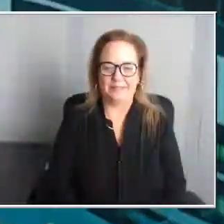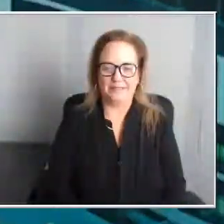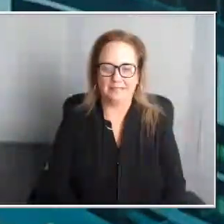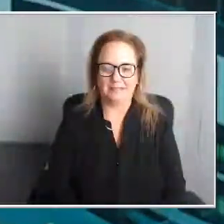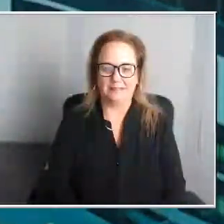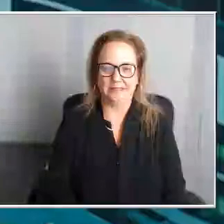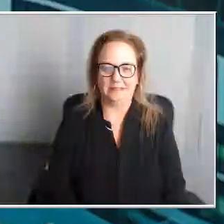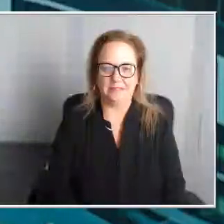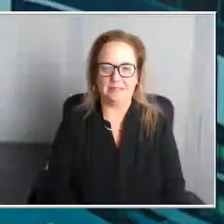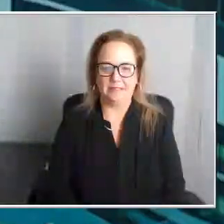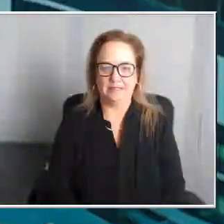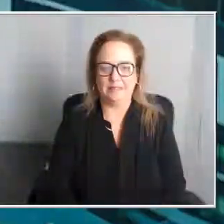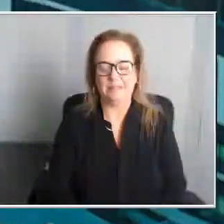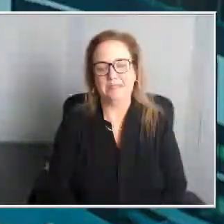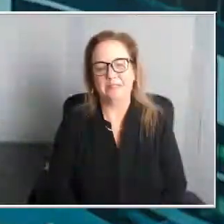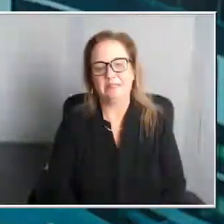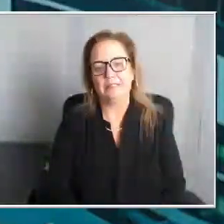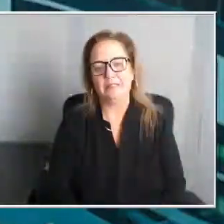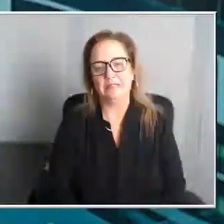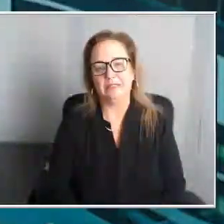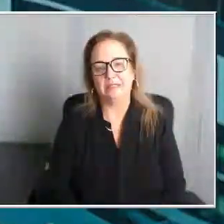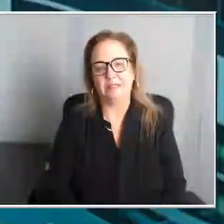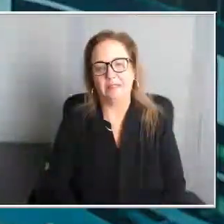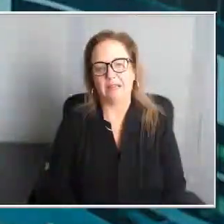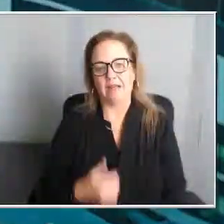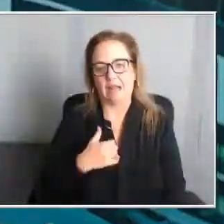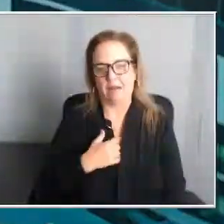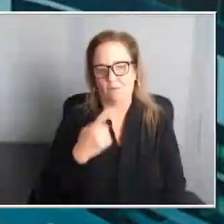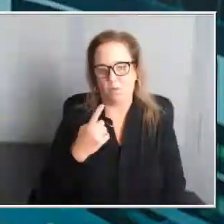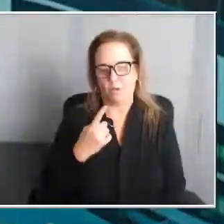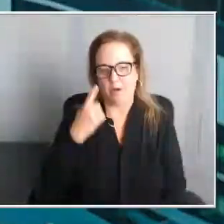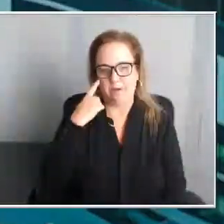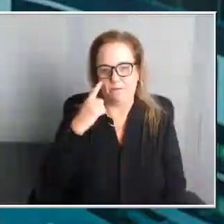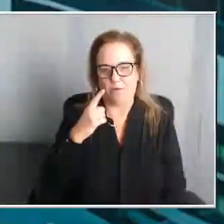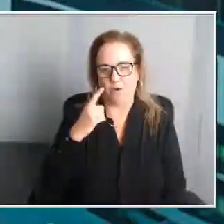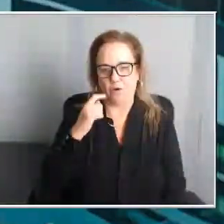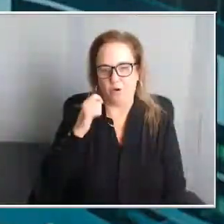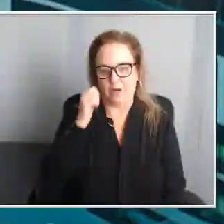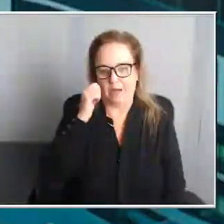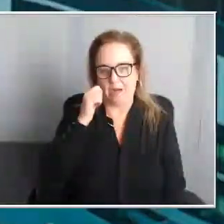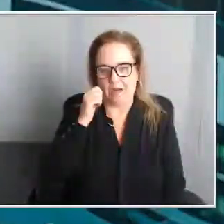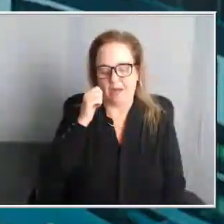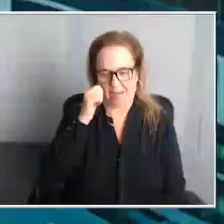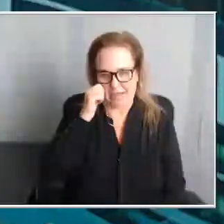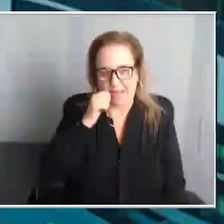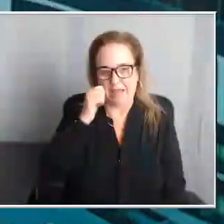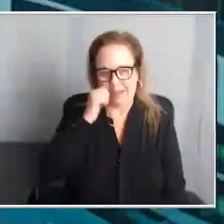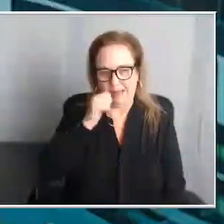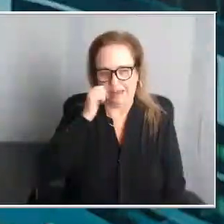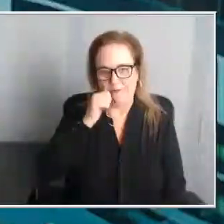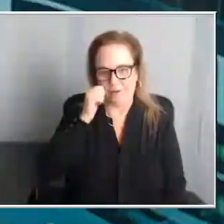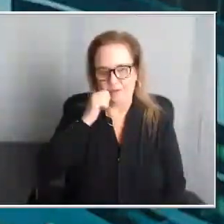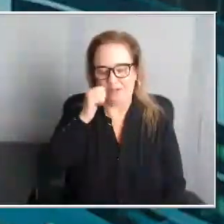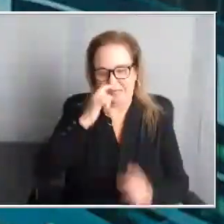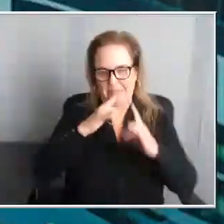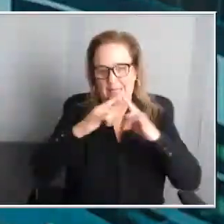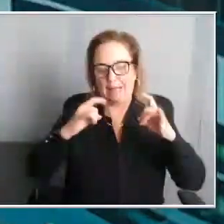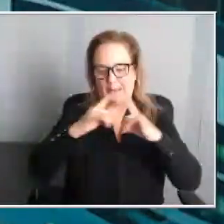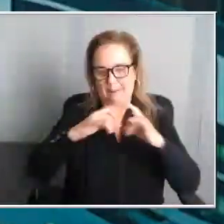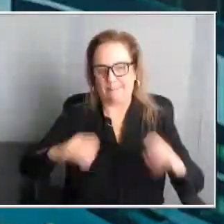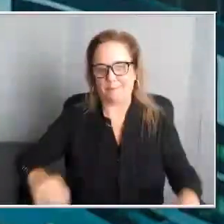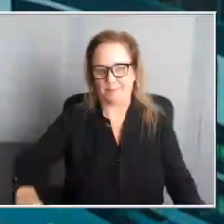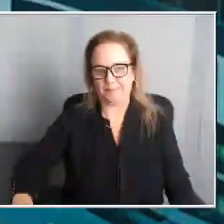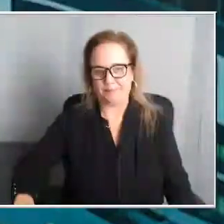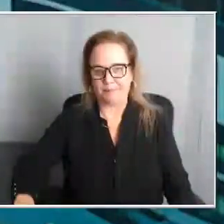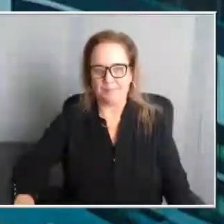I have one for every single day that